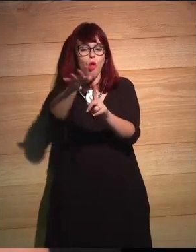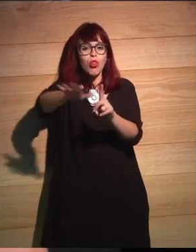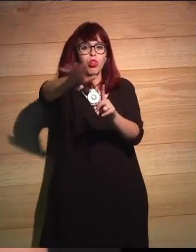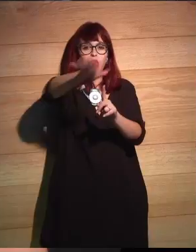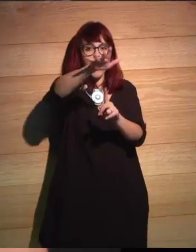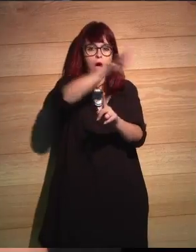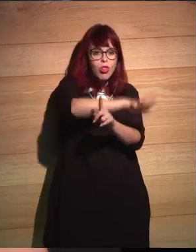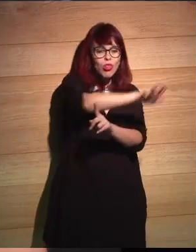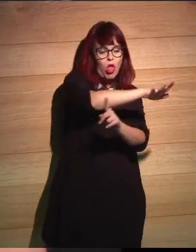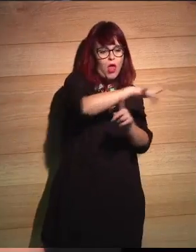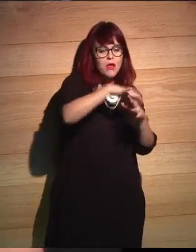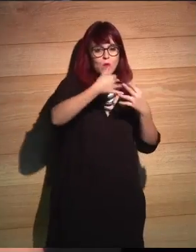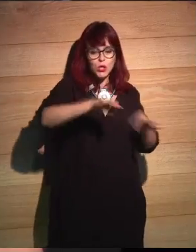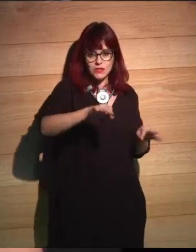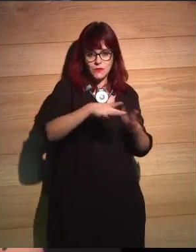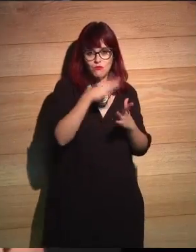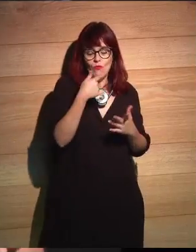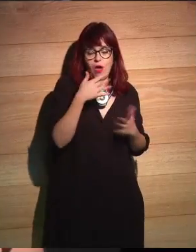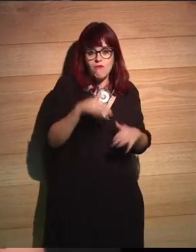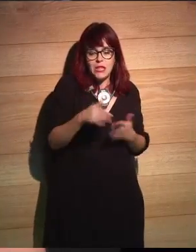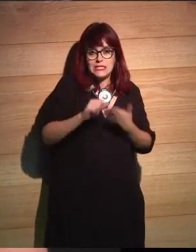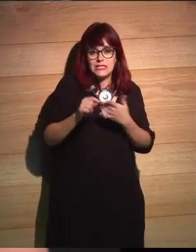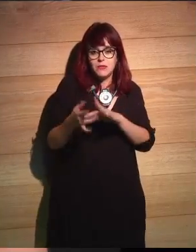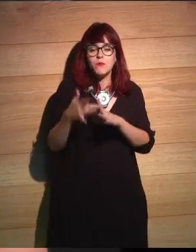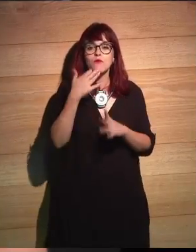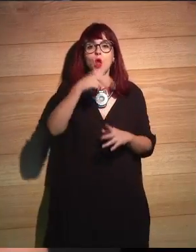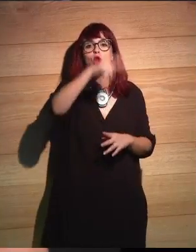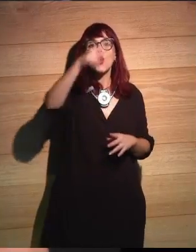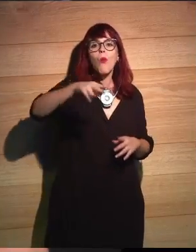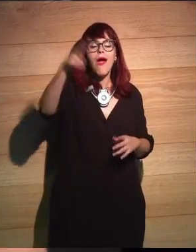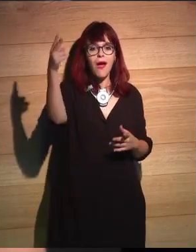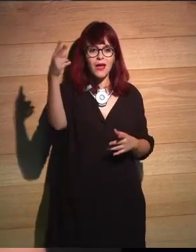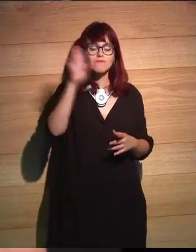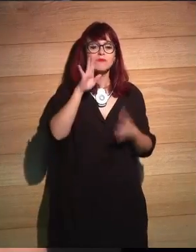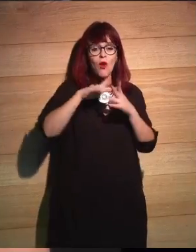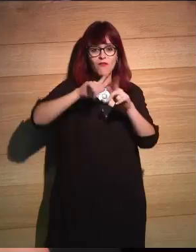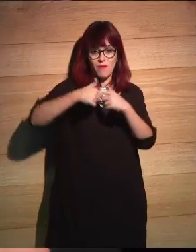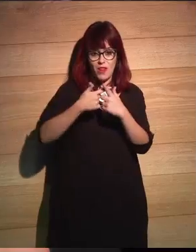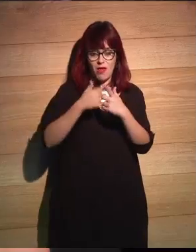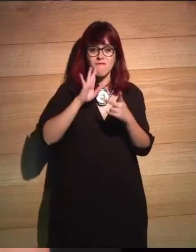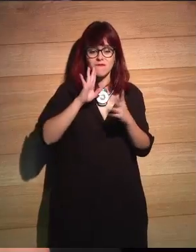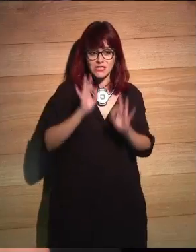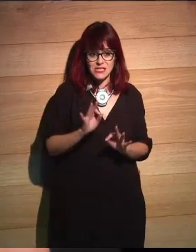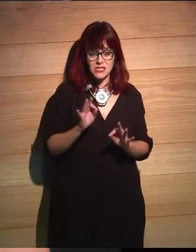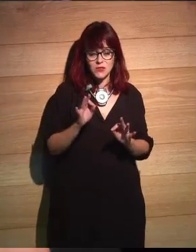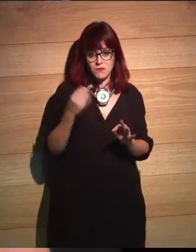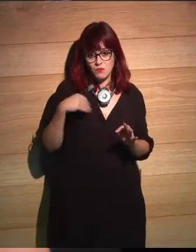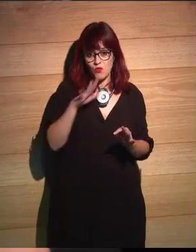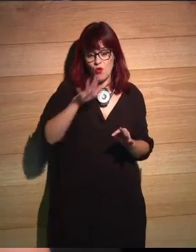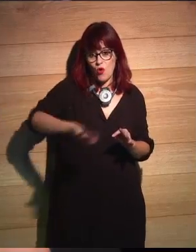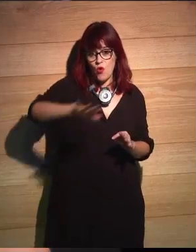born, 1969, we happened to win the lottery and find oil outside